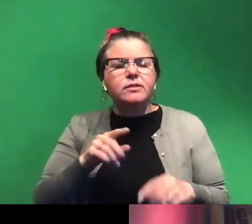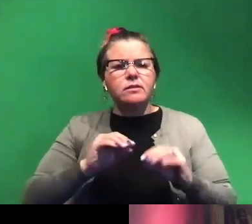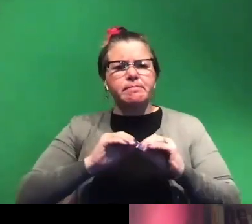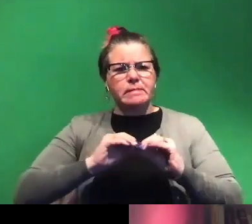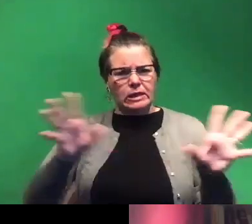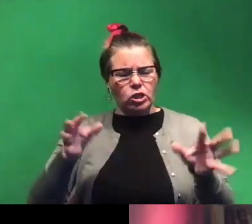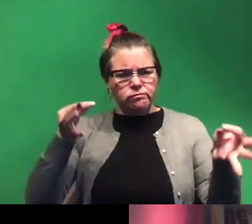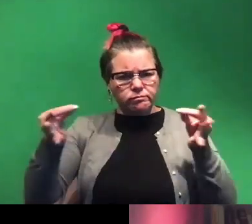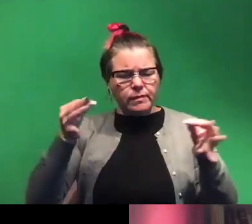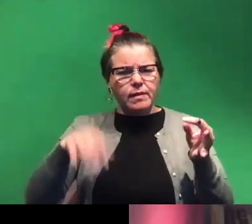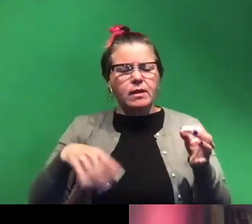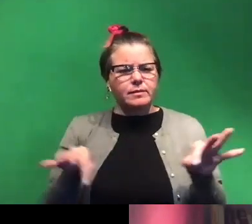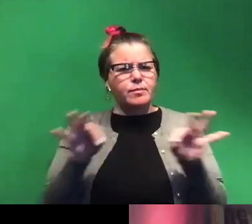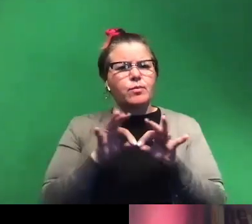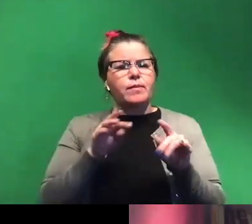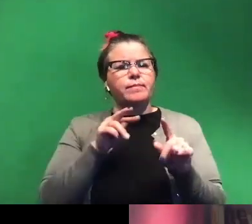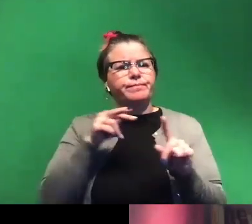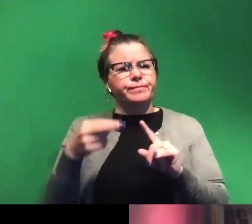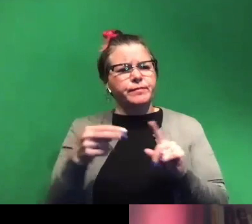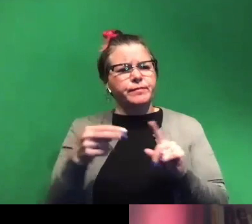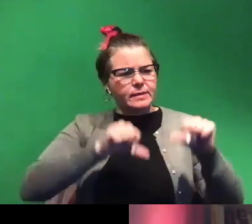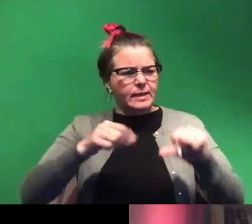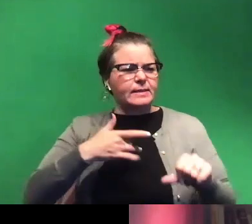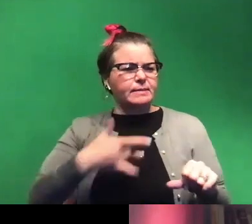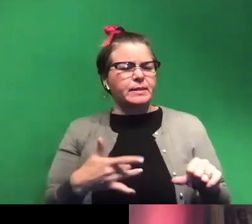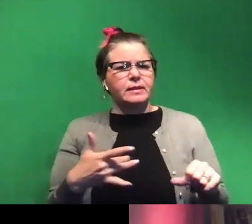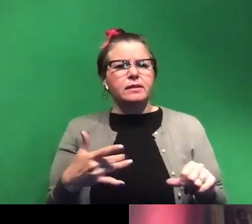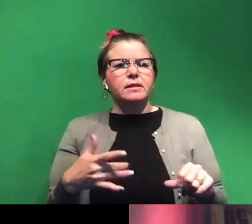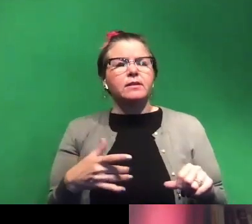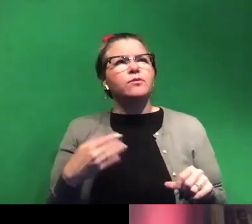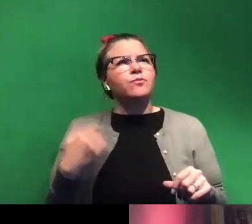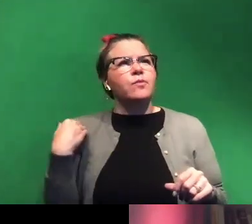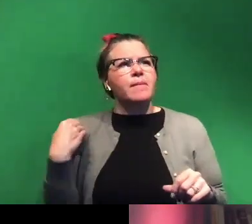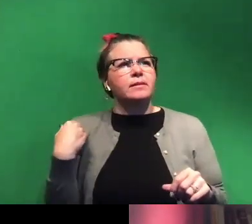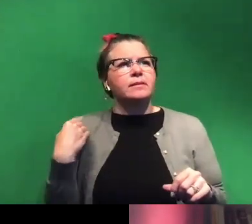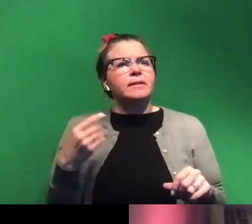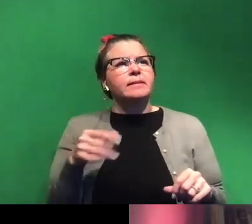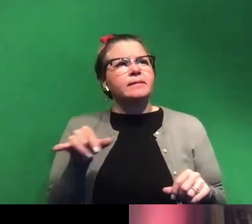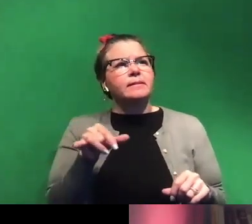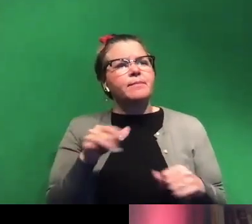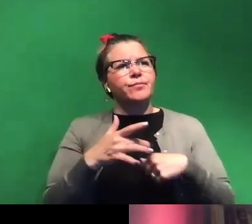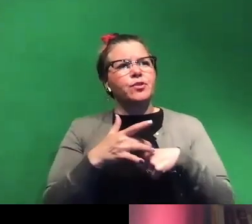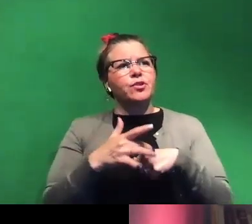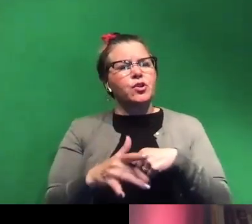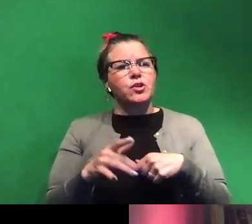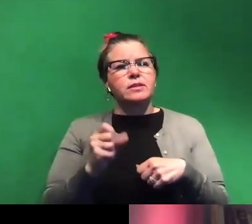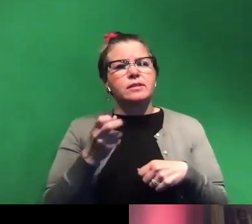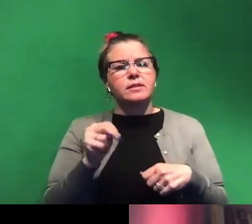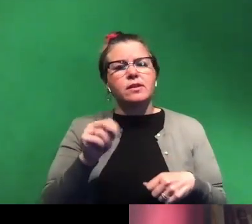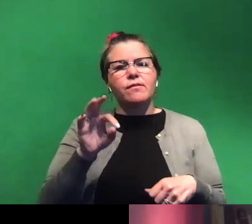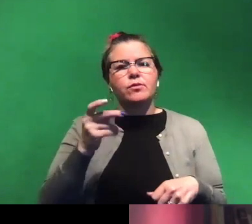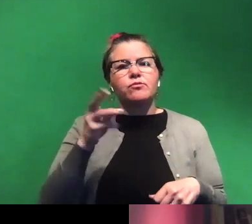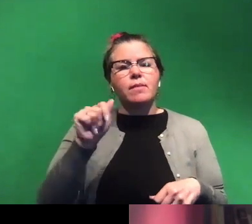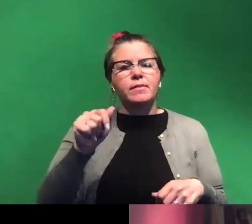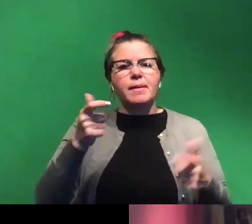that's important. Because I think the view of science is often too much like, it reminds me of one of those early seasons of Futurama, where the